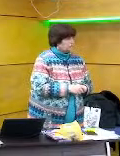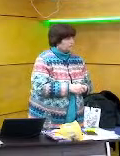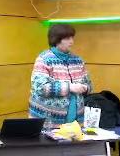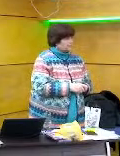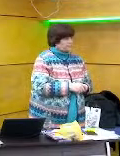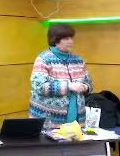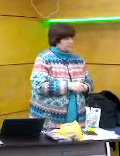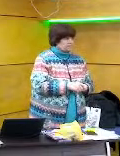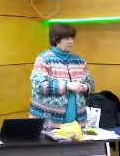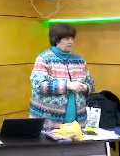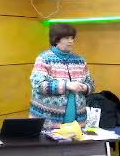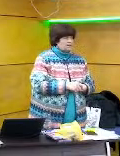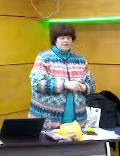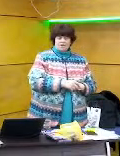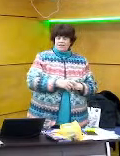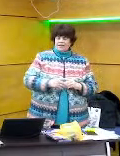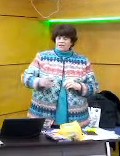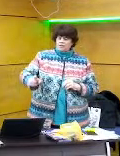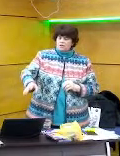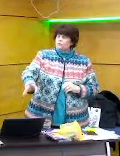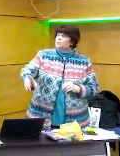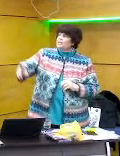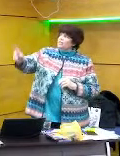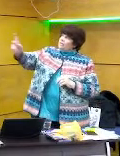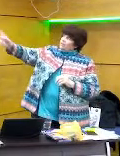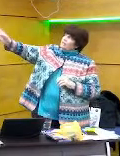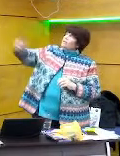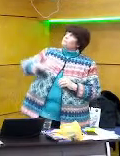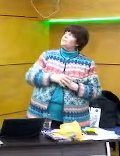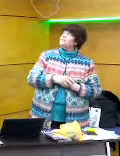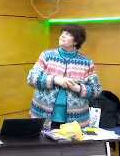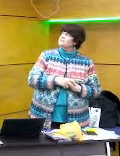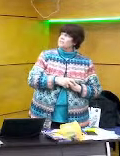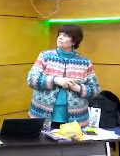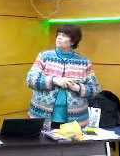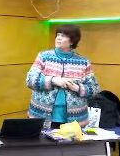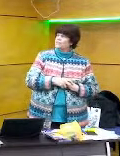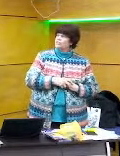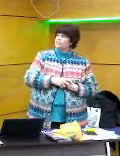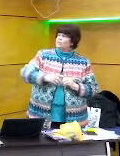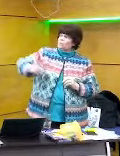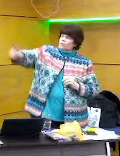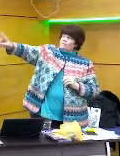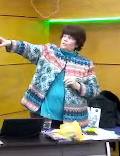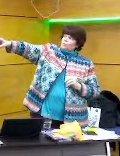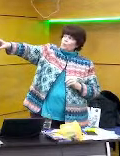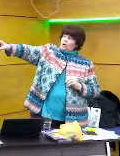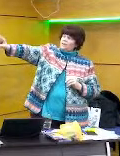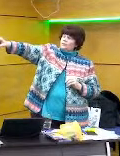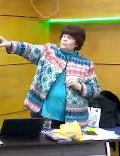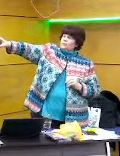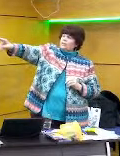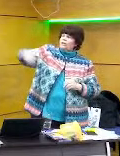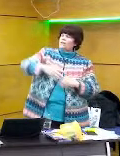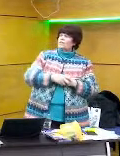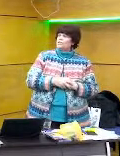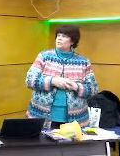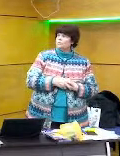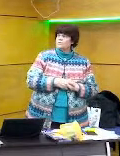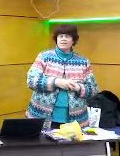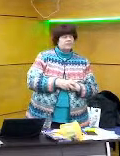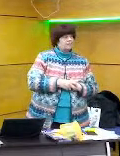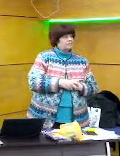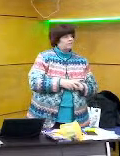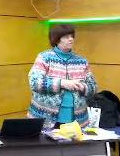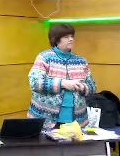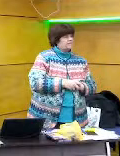to the university ahead of time that you can complete this information, or if you want, you can